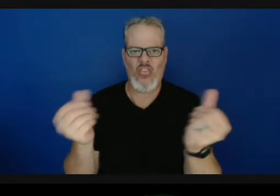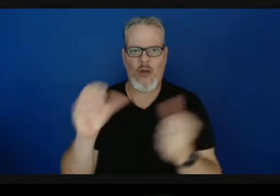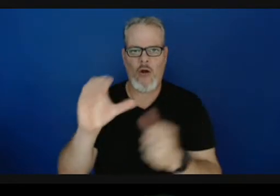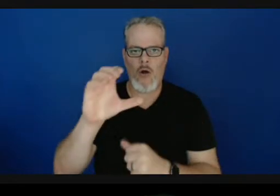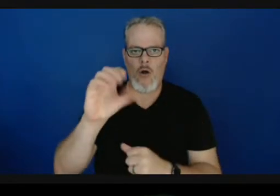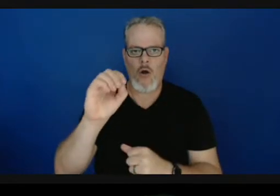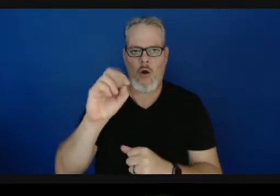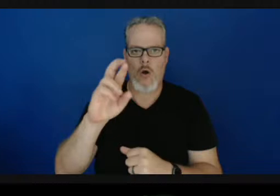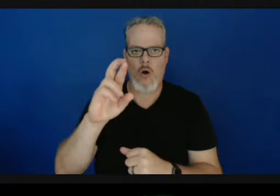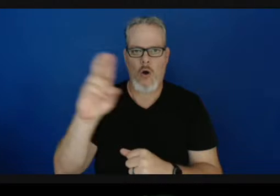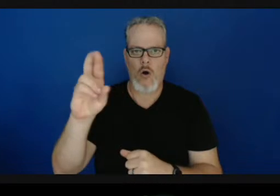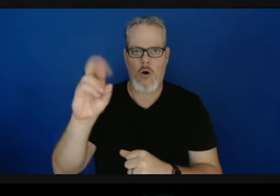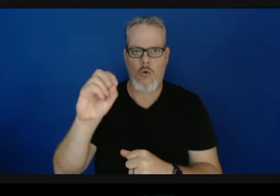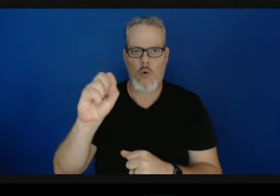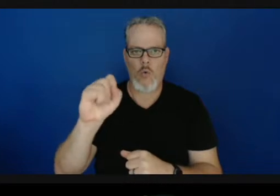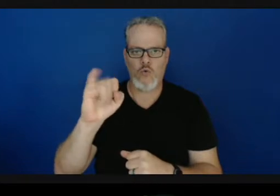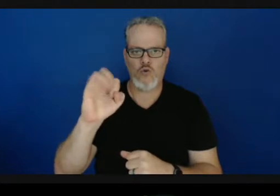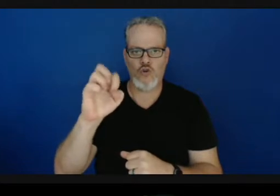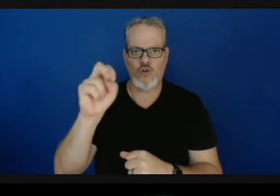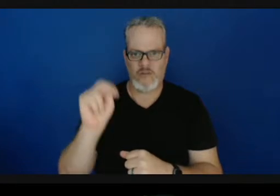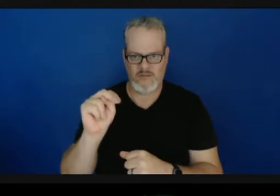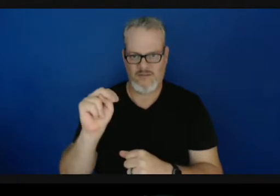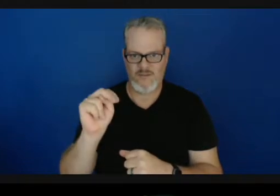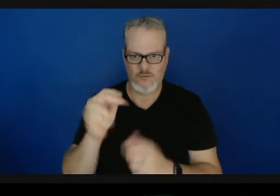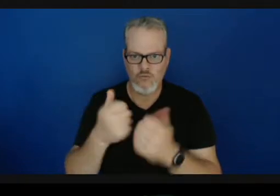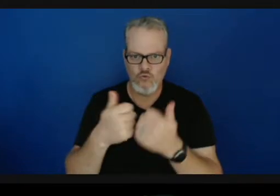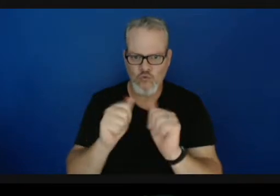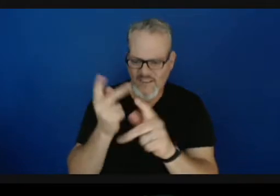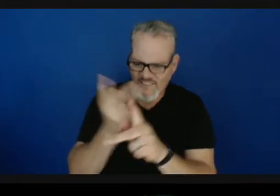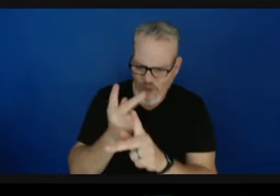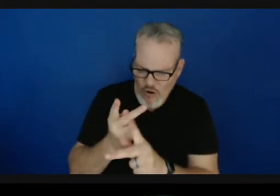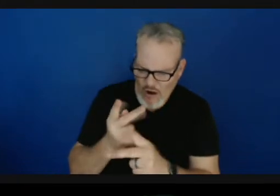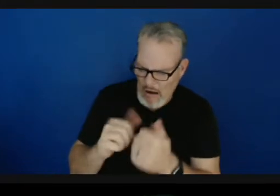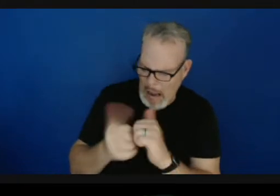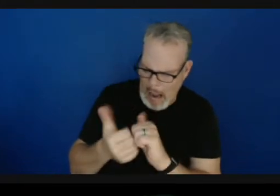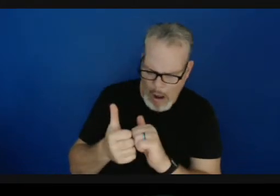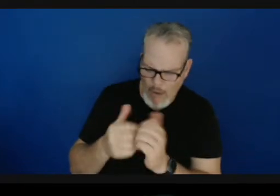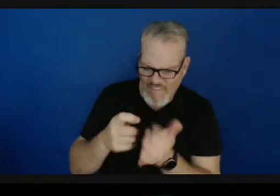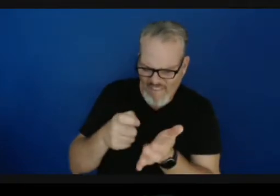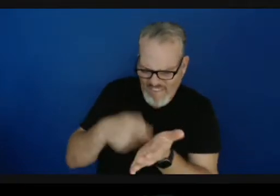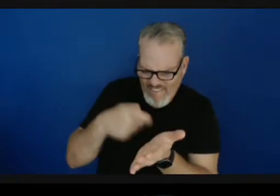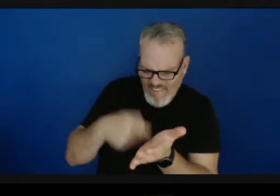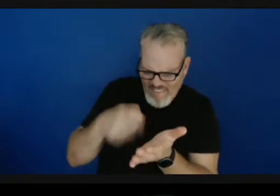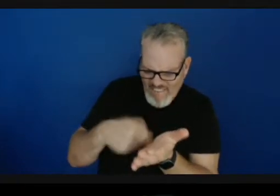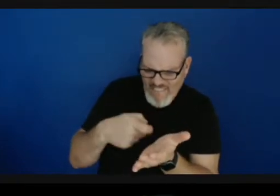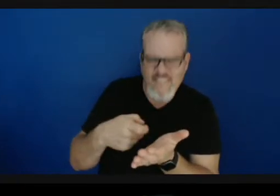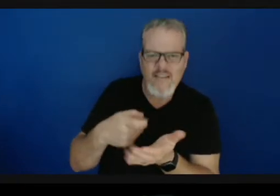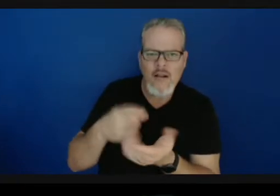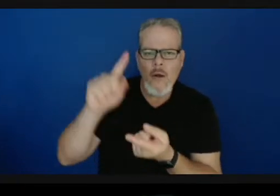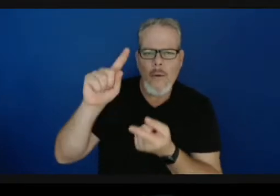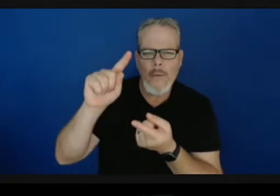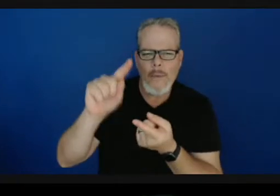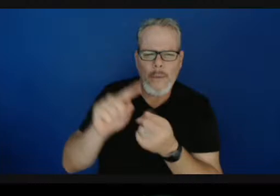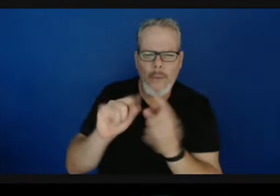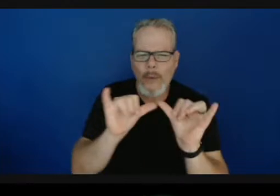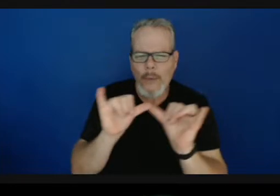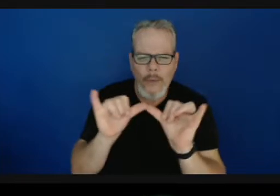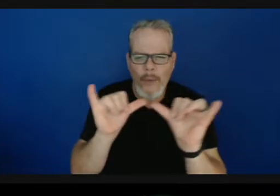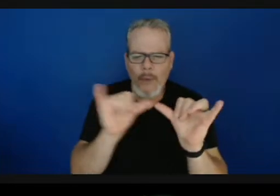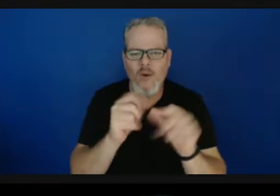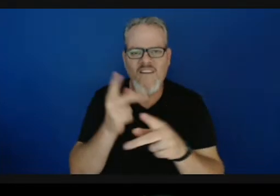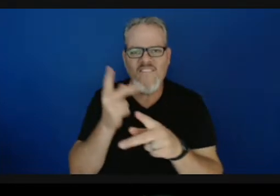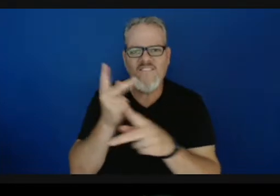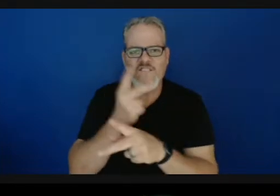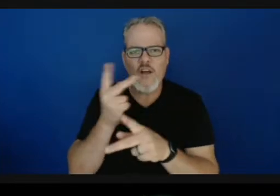dissolving all the stuff that corroded and seeing how much material is left so they can figure out the rate